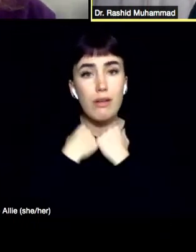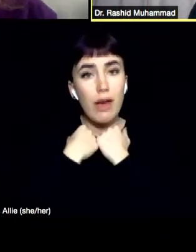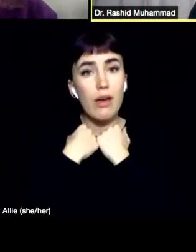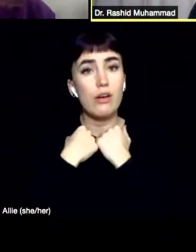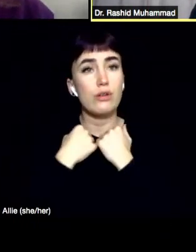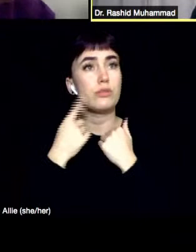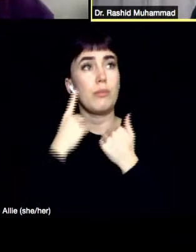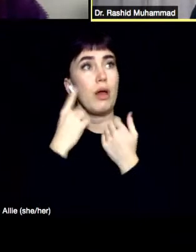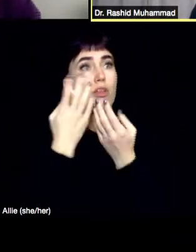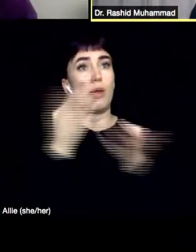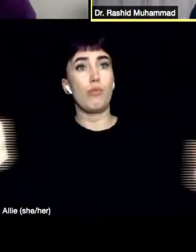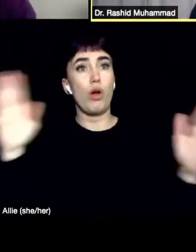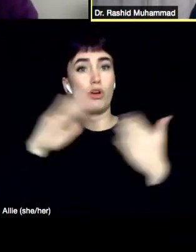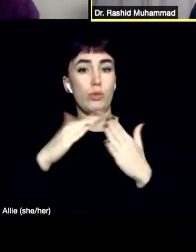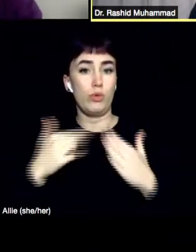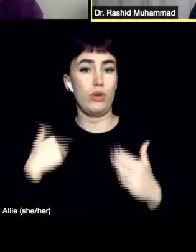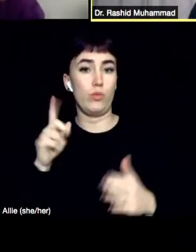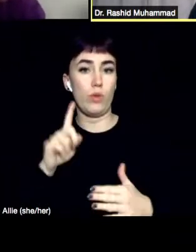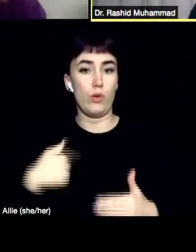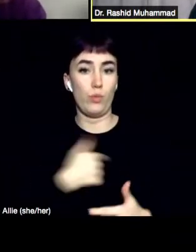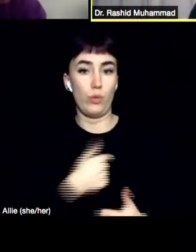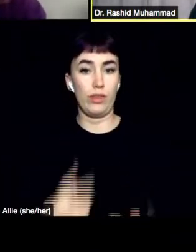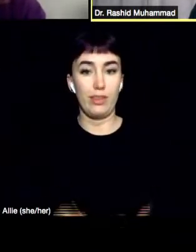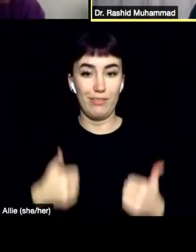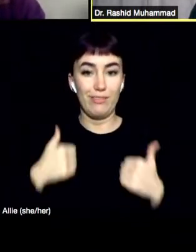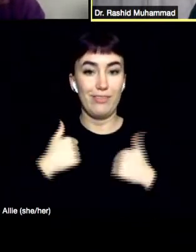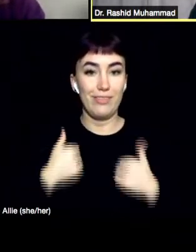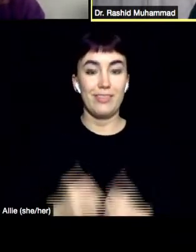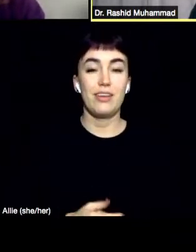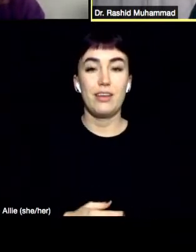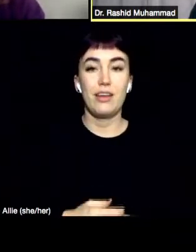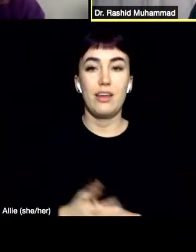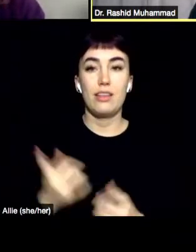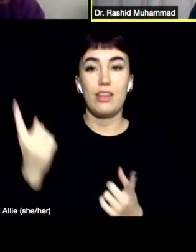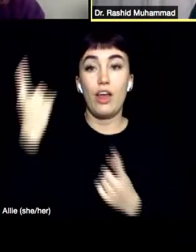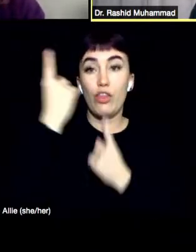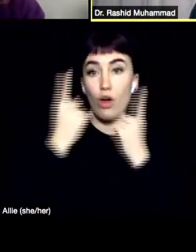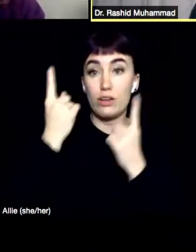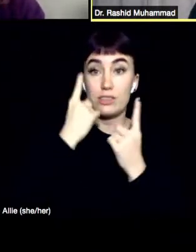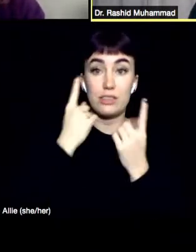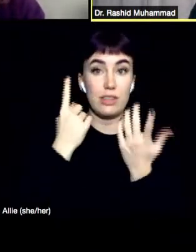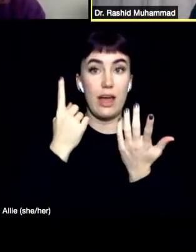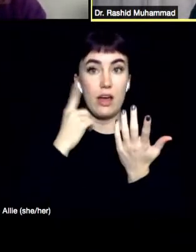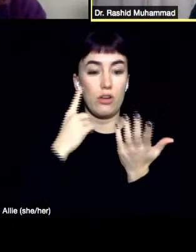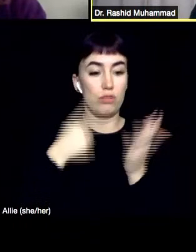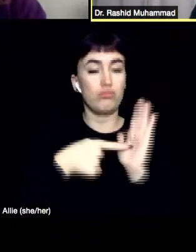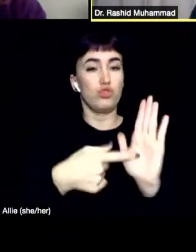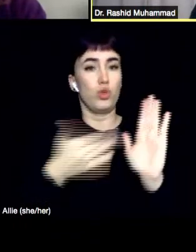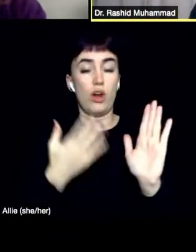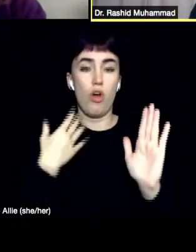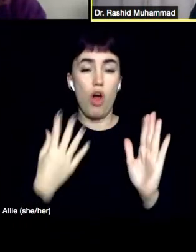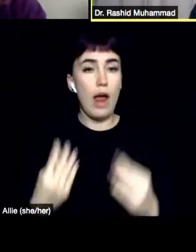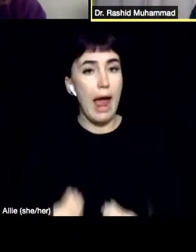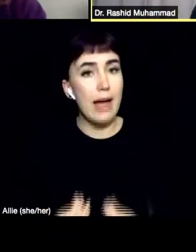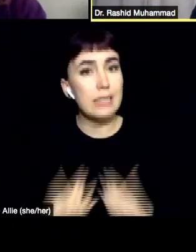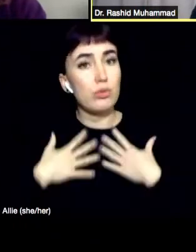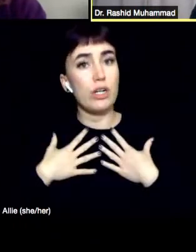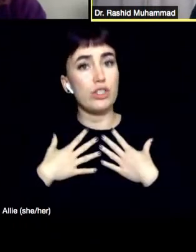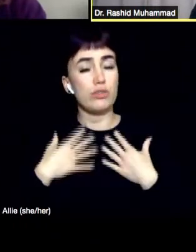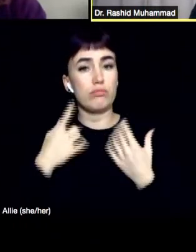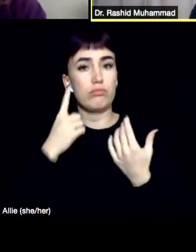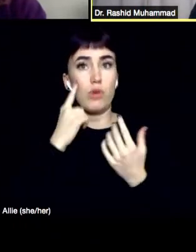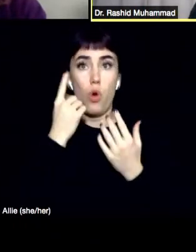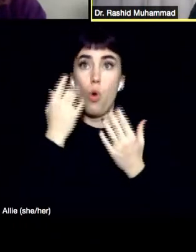broader community that we live in. The thoughts that are reflected here are aspirational, hopeful, and